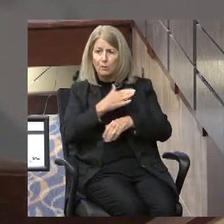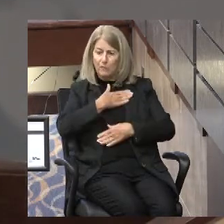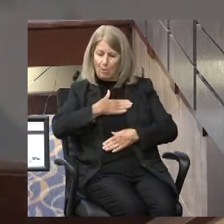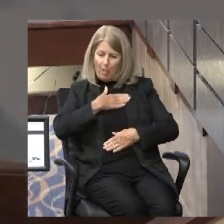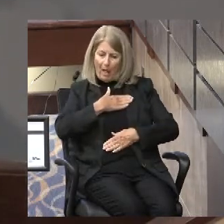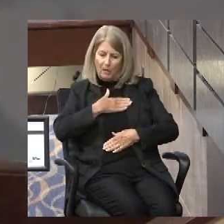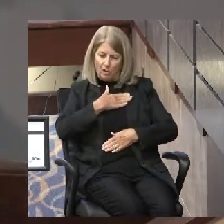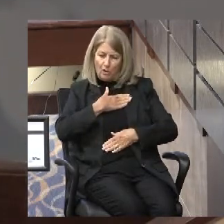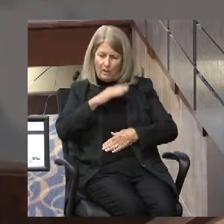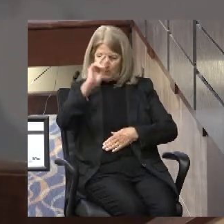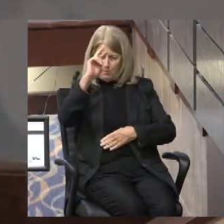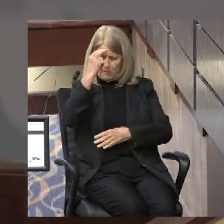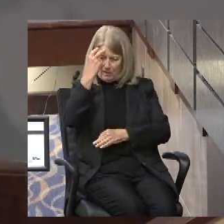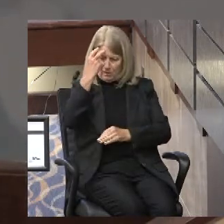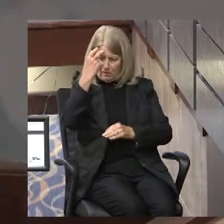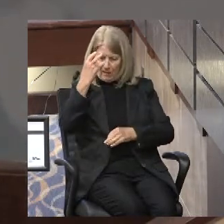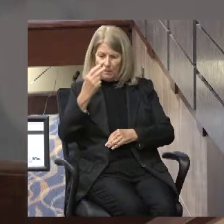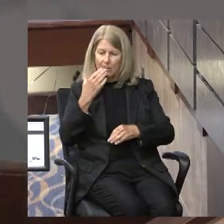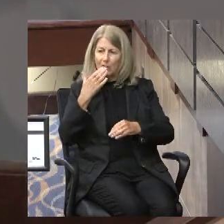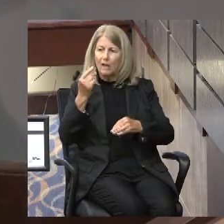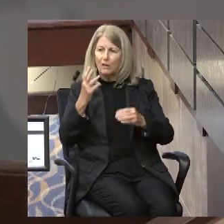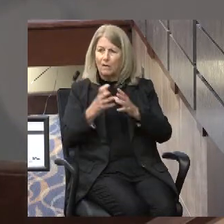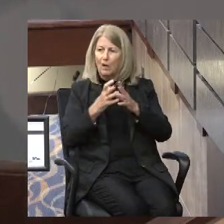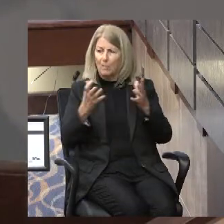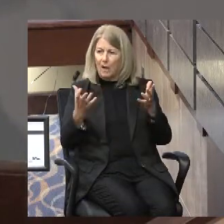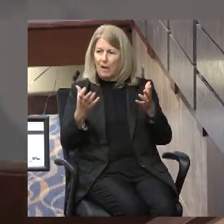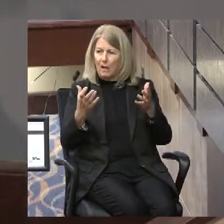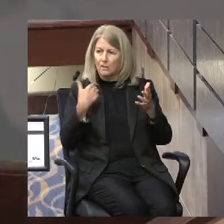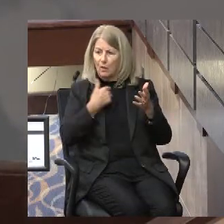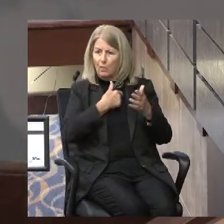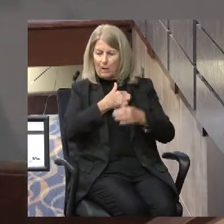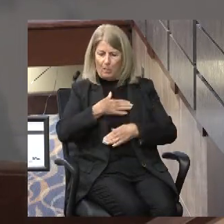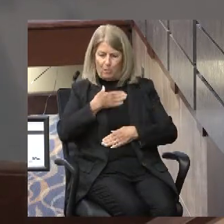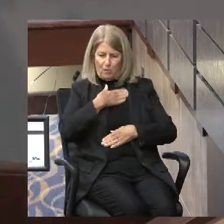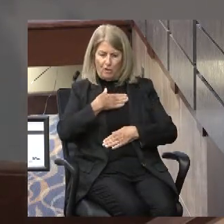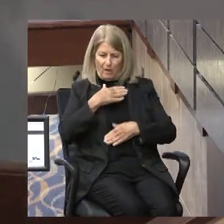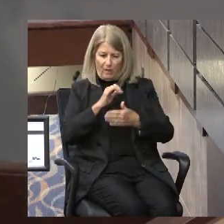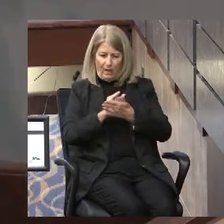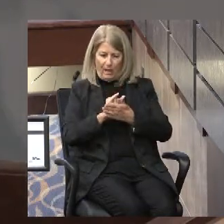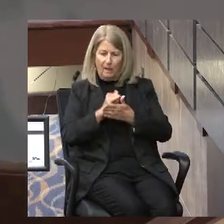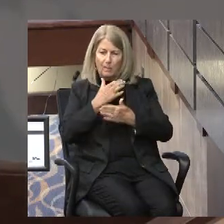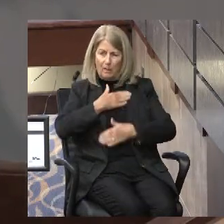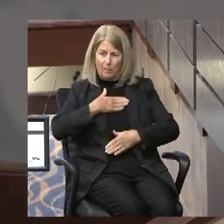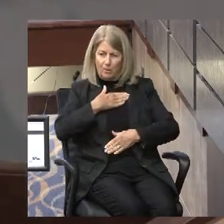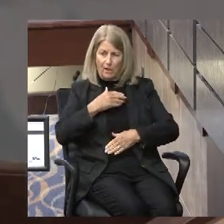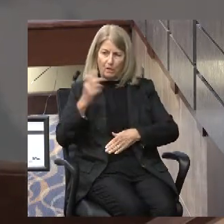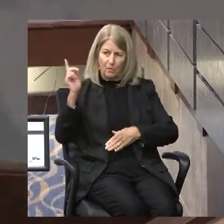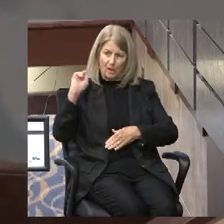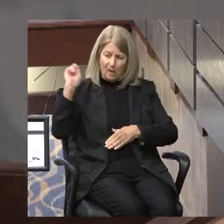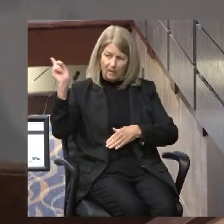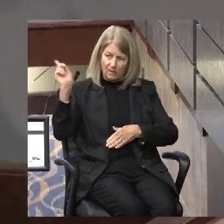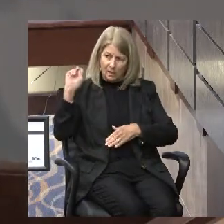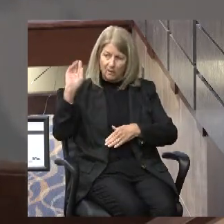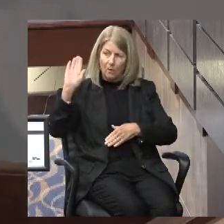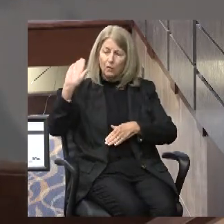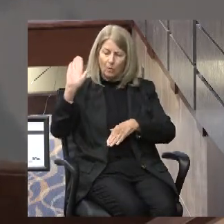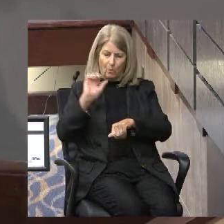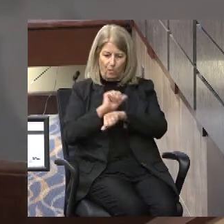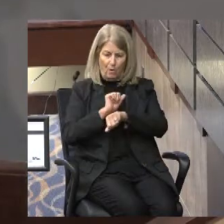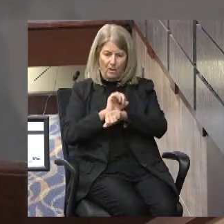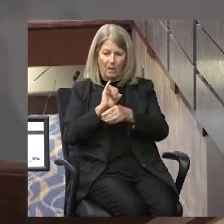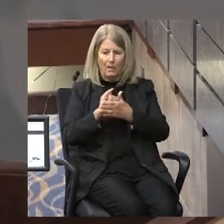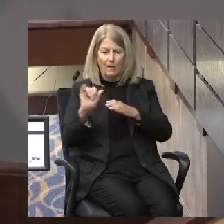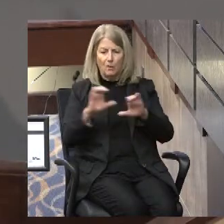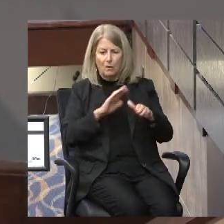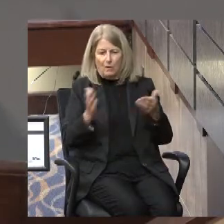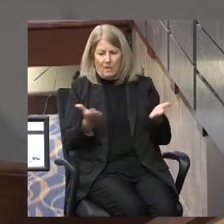it's a misunderstanding, thank you very much. We appreciate it, and we appreciate you guys and the work that you're doing here in the city of